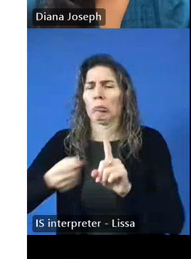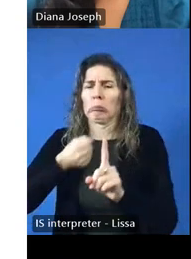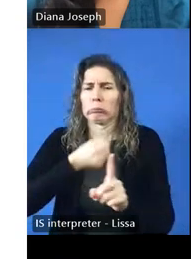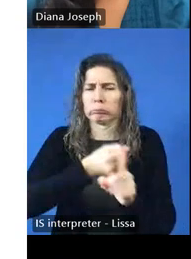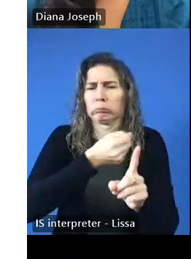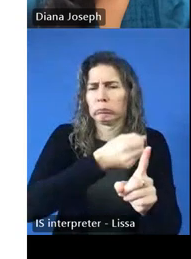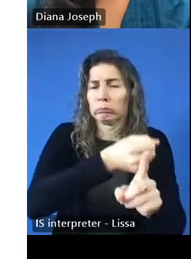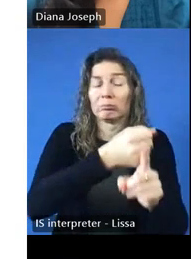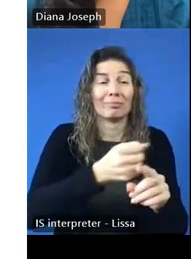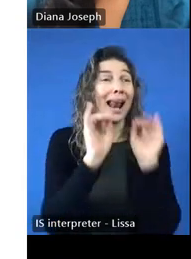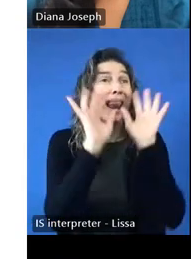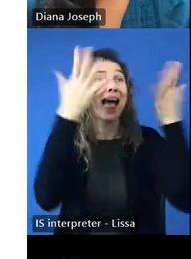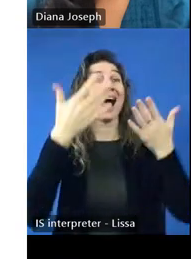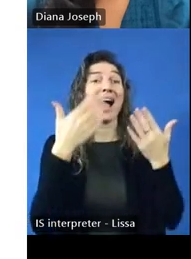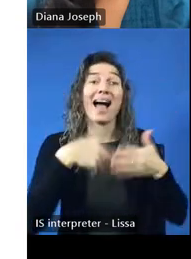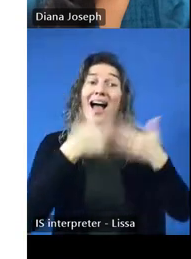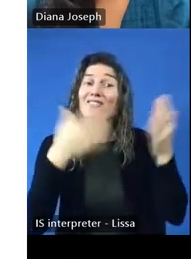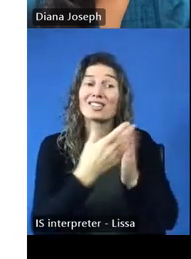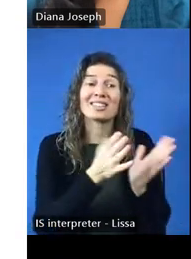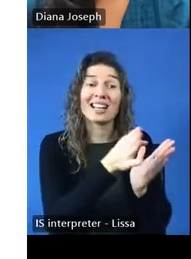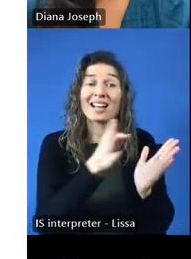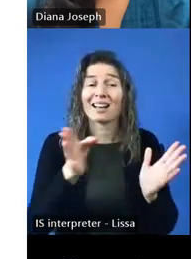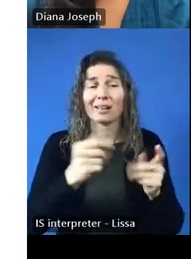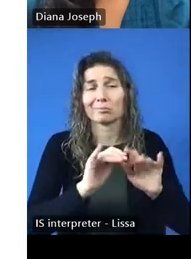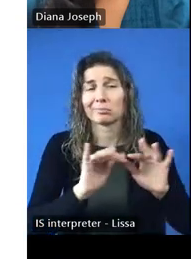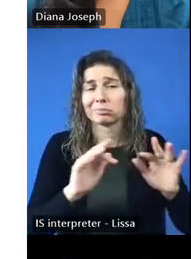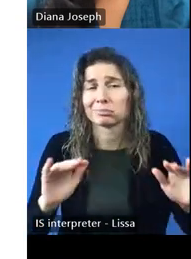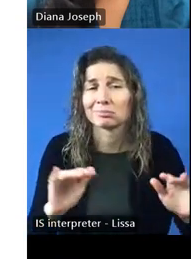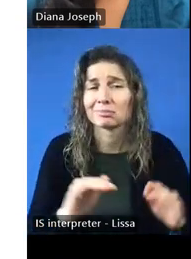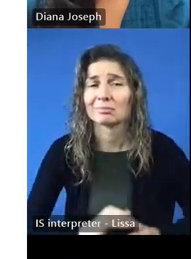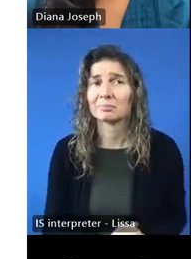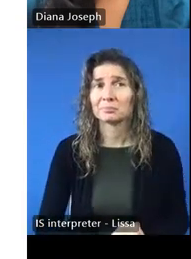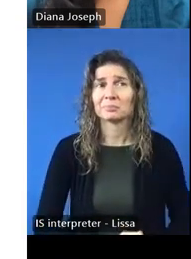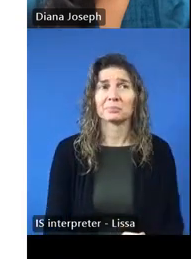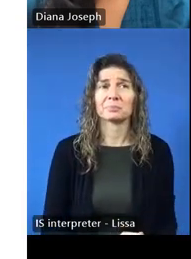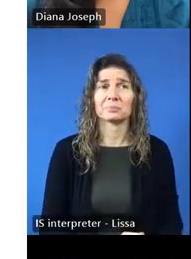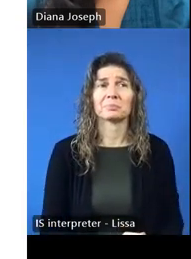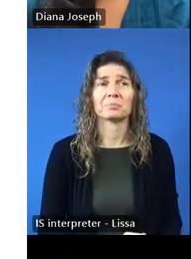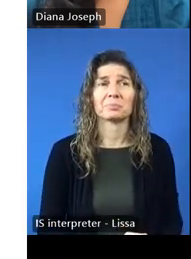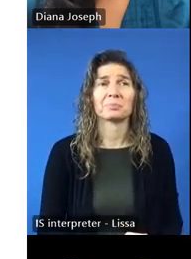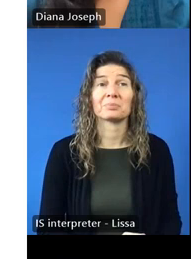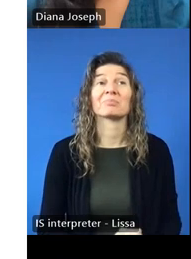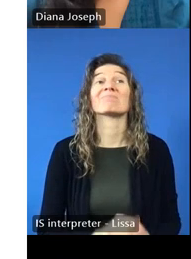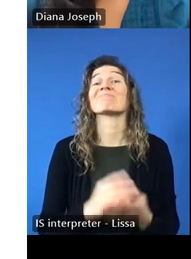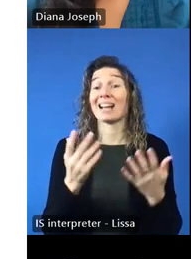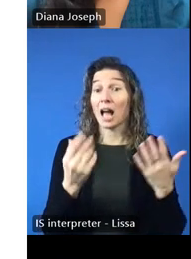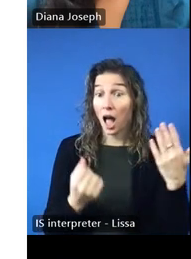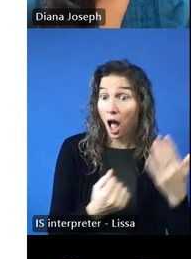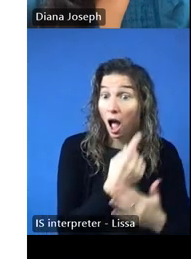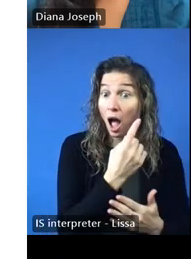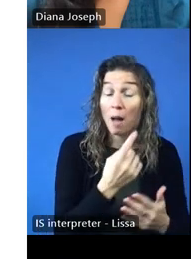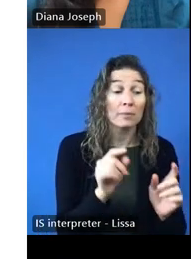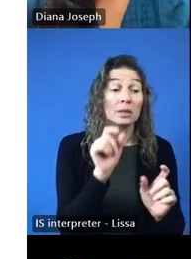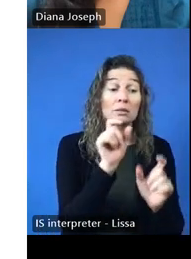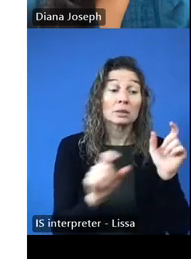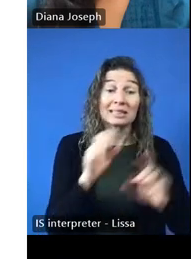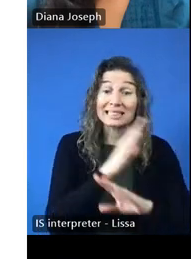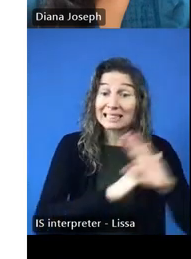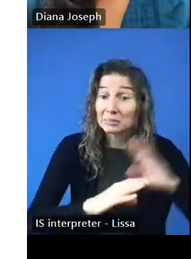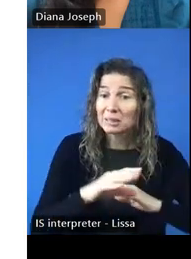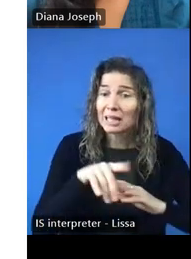Malnutrition and a lack of community-based services are major drivers of institutionalization for children with disabilities.